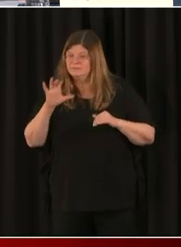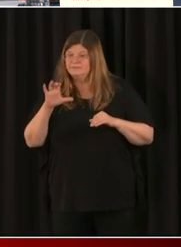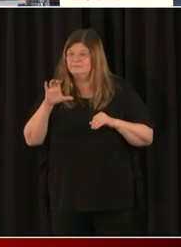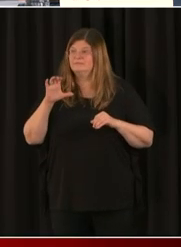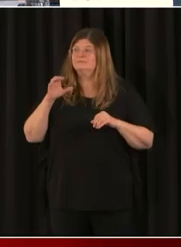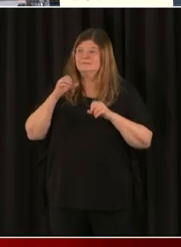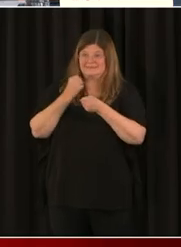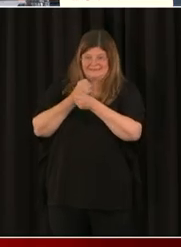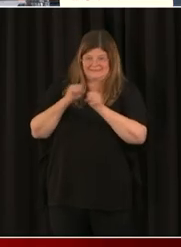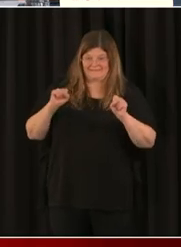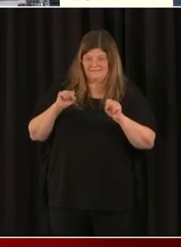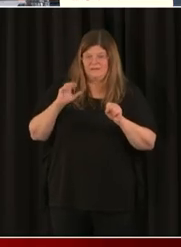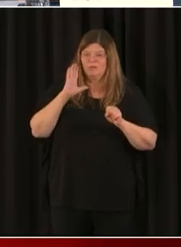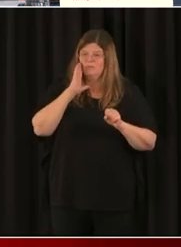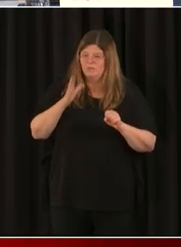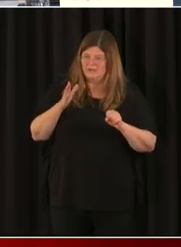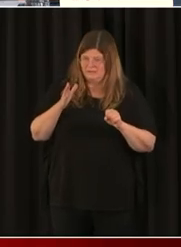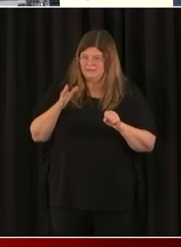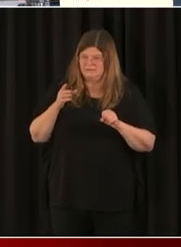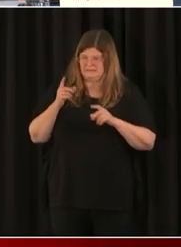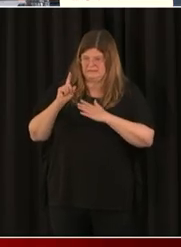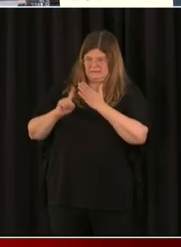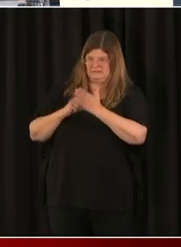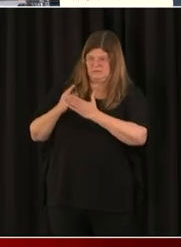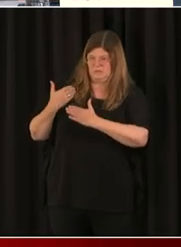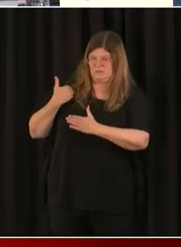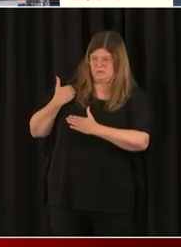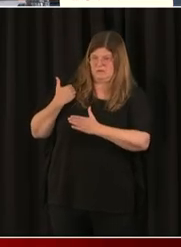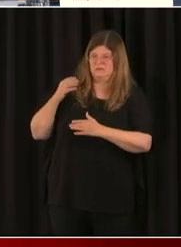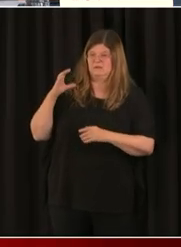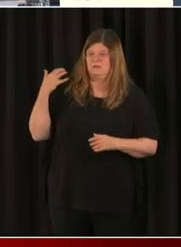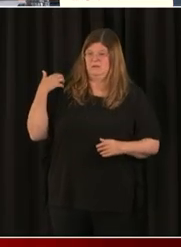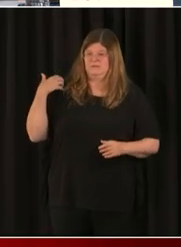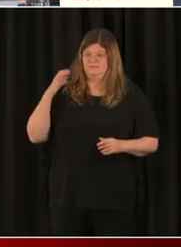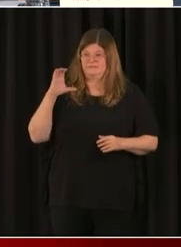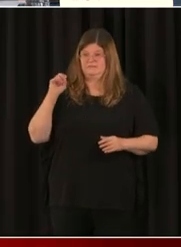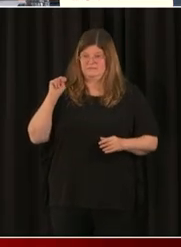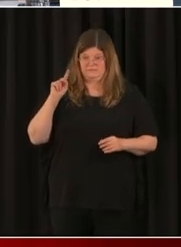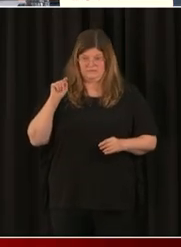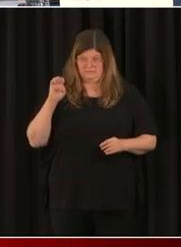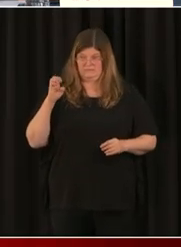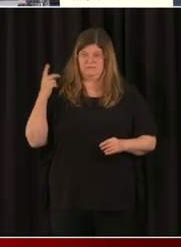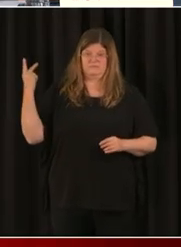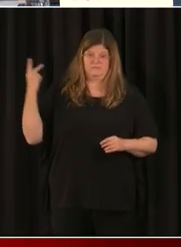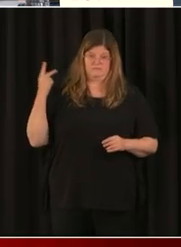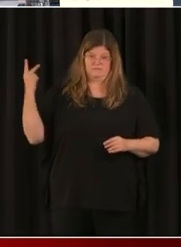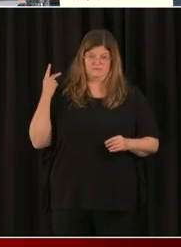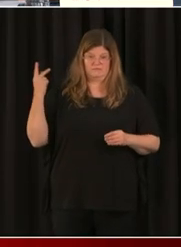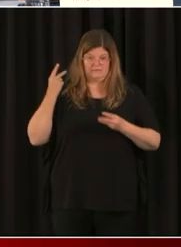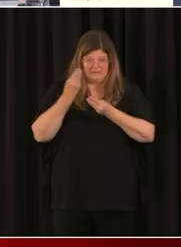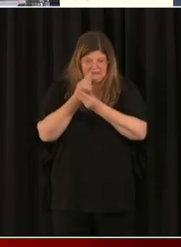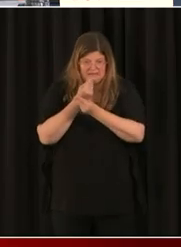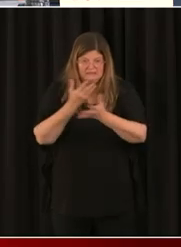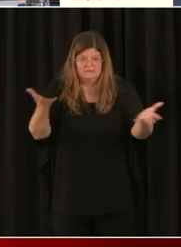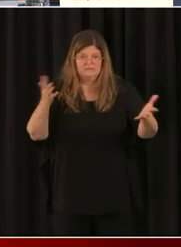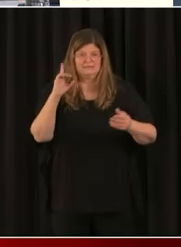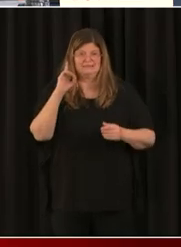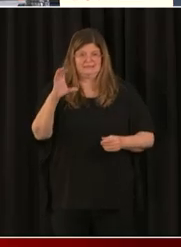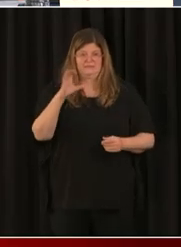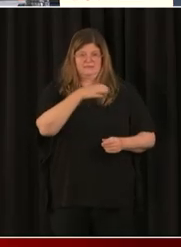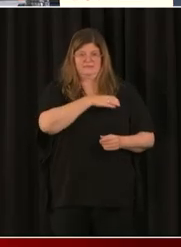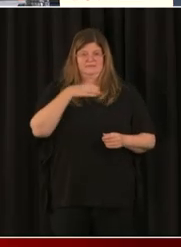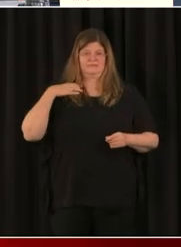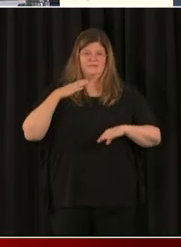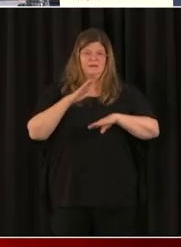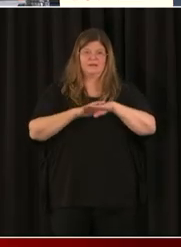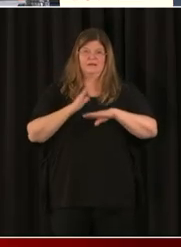need. About an hour ago, Chief Conte, myself, briefed the council on our